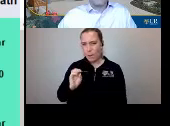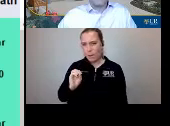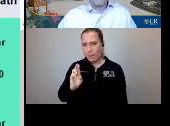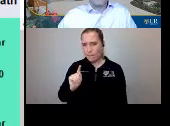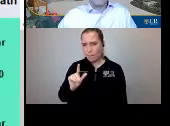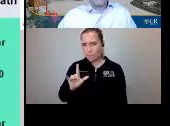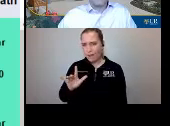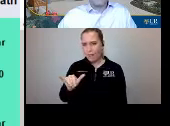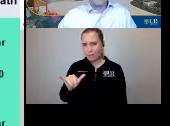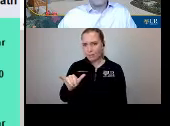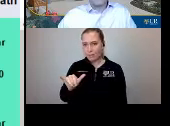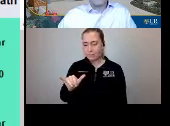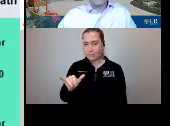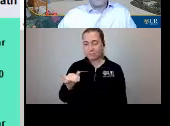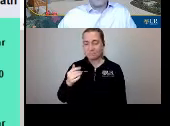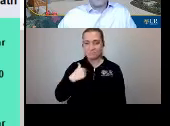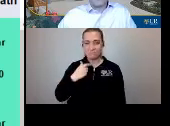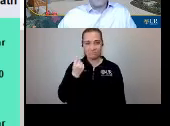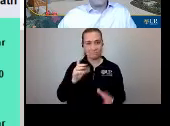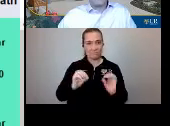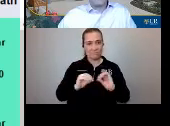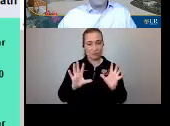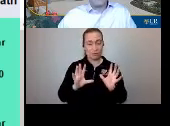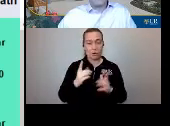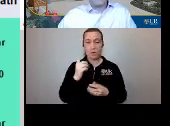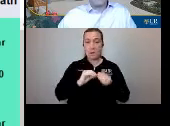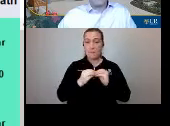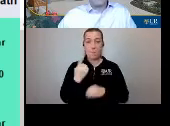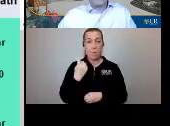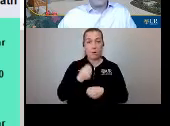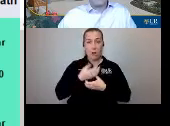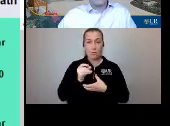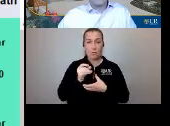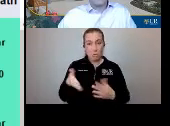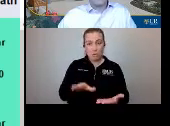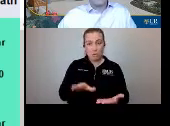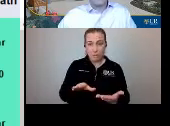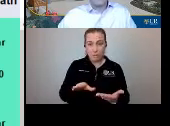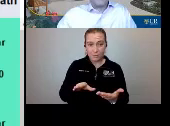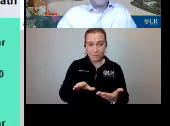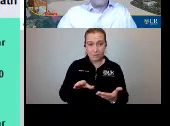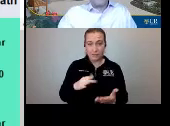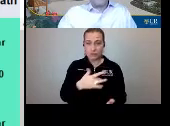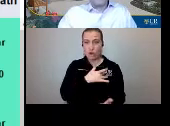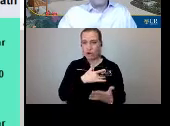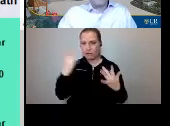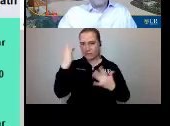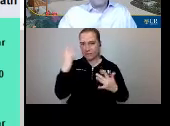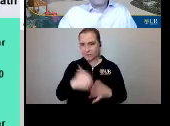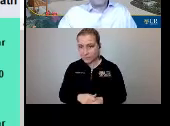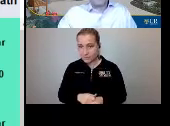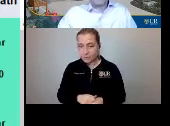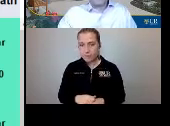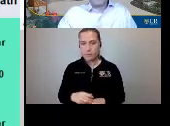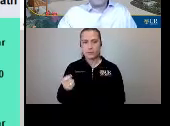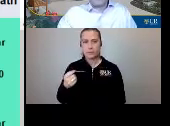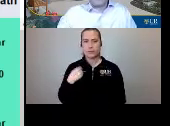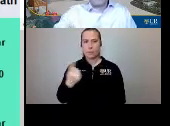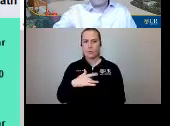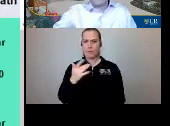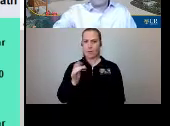that the number one cause of mortality in the state and nationwide is heart disease. I've always thought of that as the